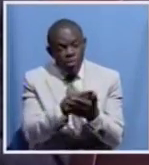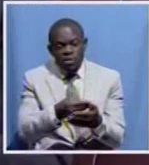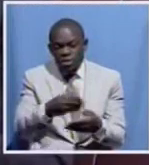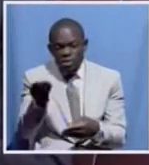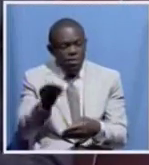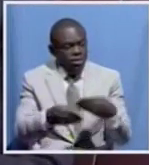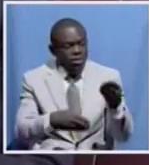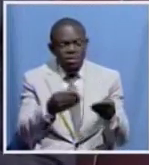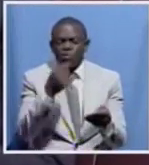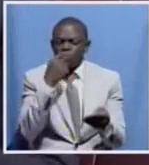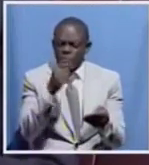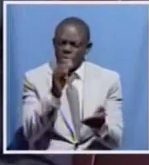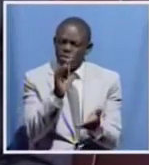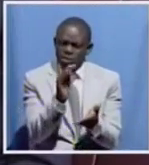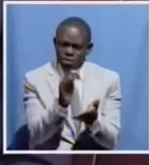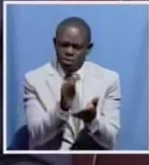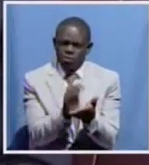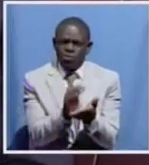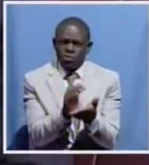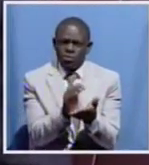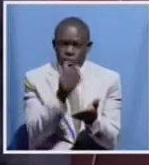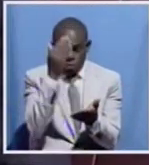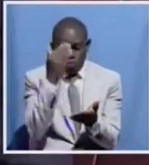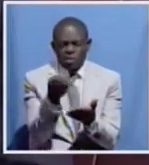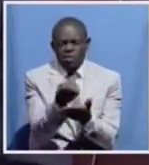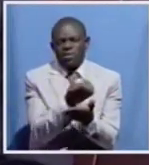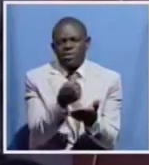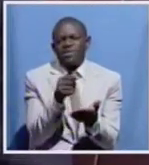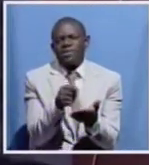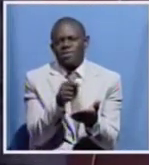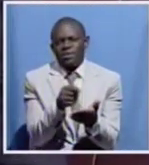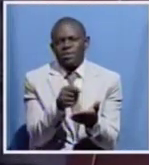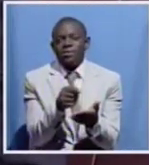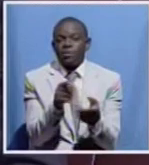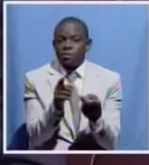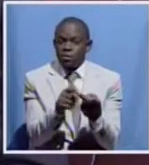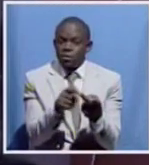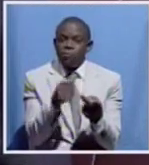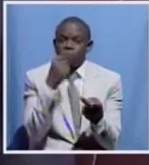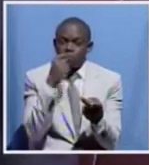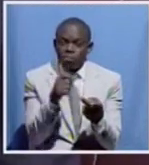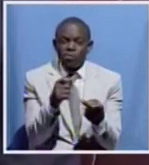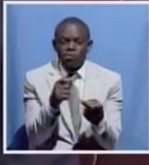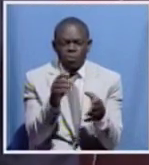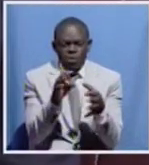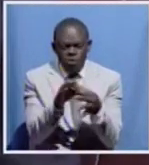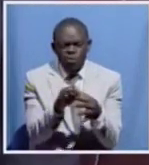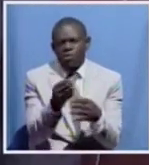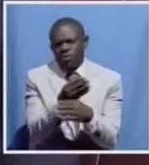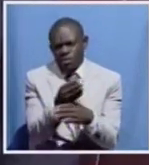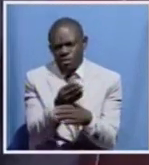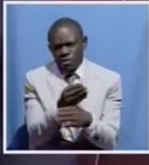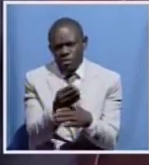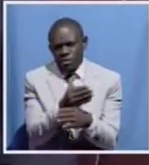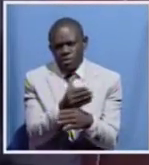also reduce engaging in financing that is commercial. So when we're talking about Austria, when we're